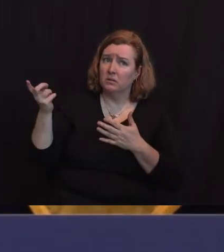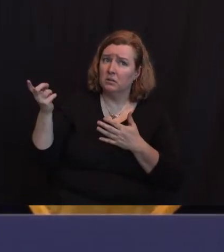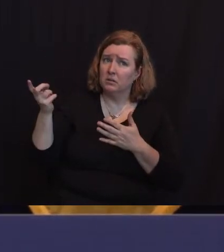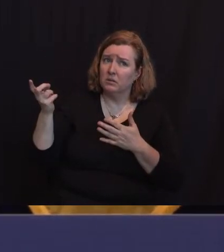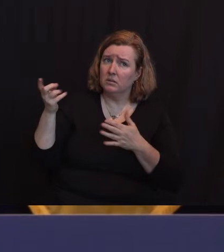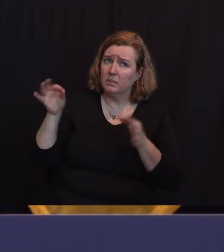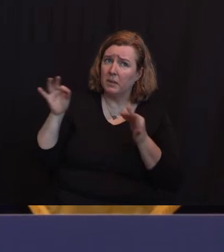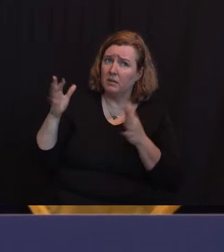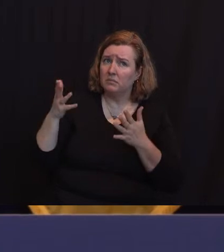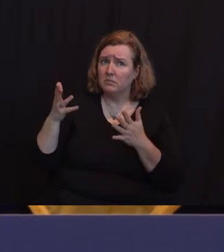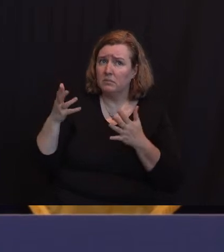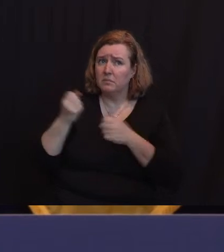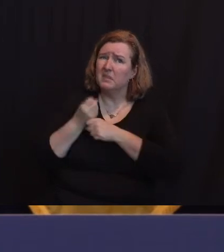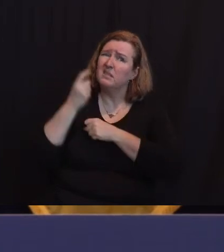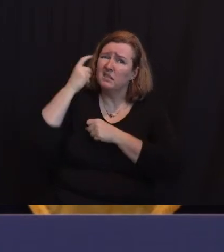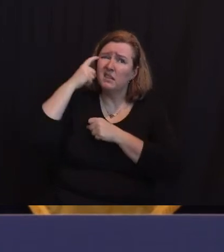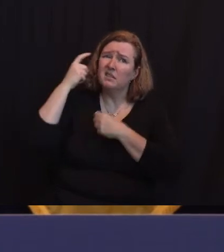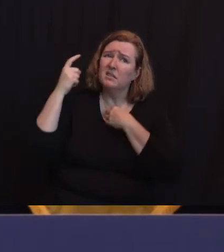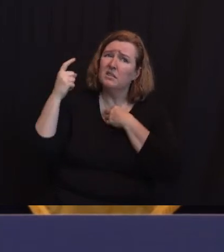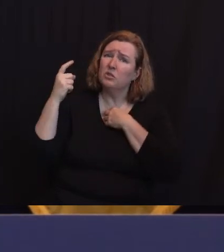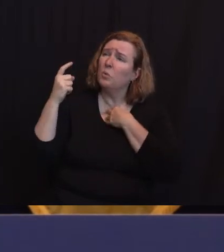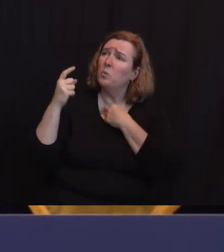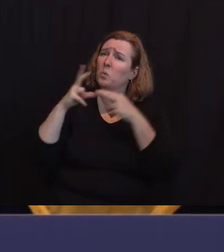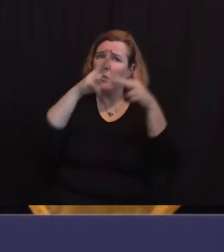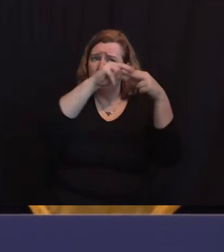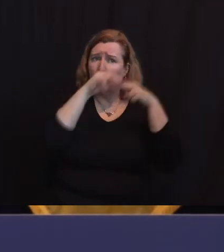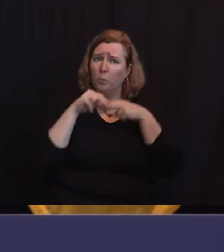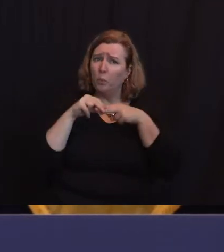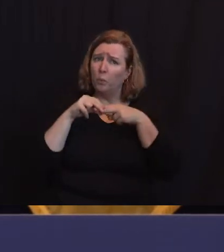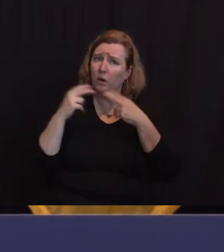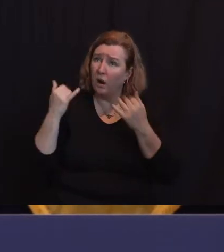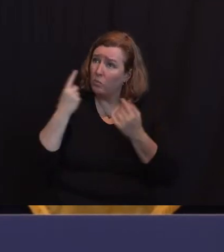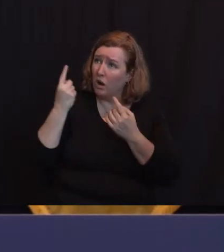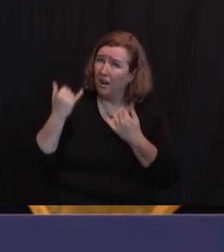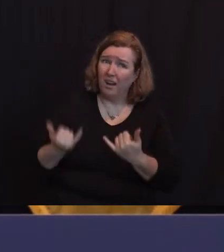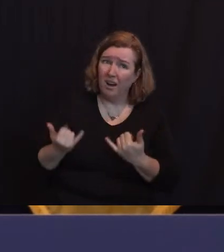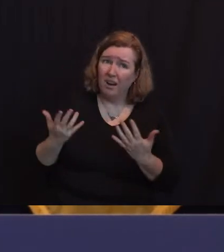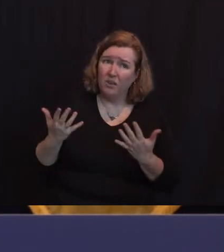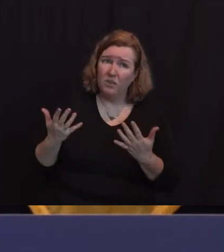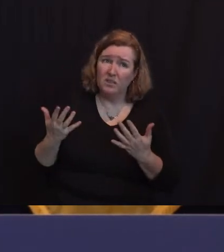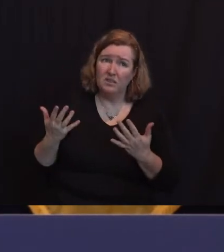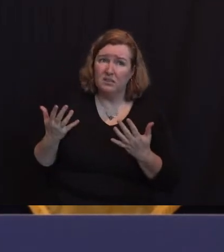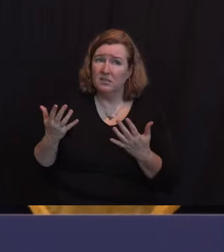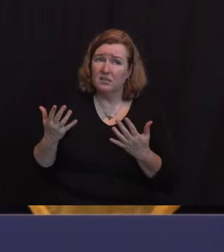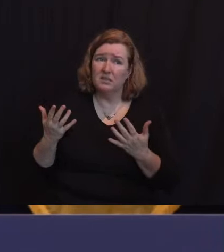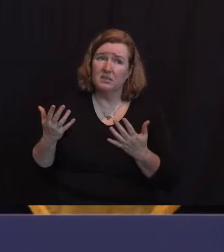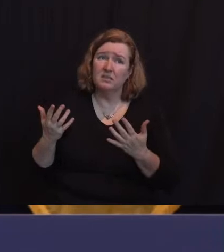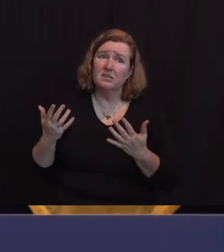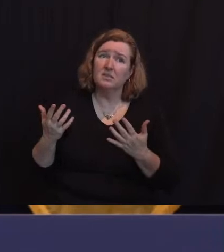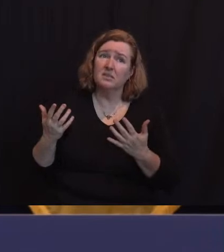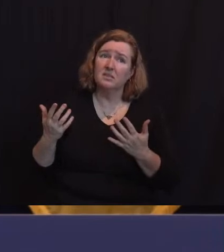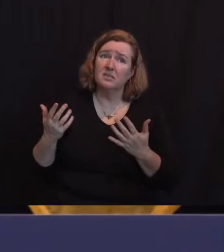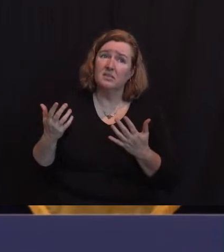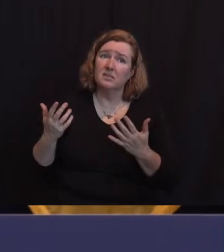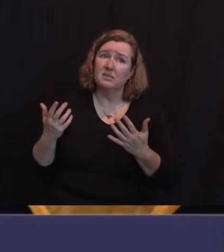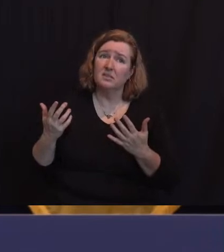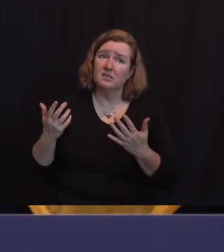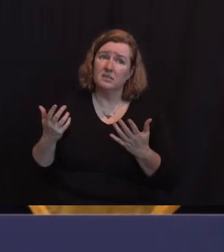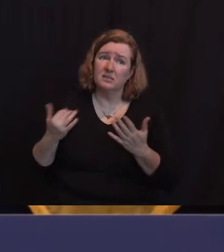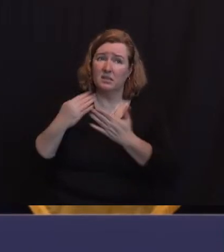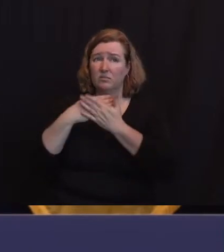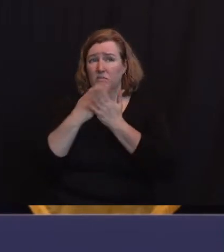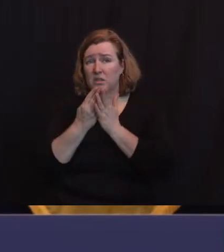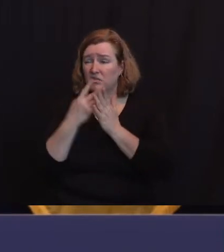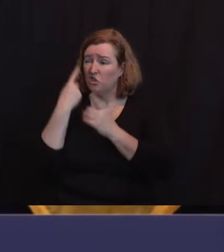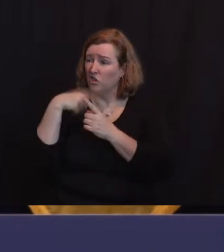made sense contemporaneously, I'm wondering whether now, some months in the future, with a very different fiscal outlook, whether you believe or whether